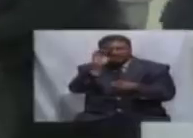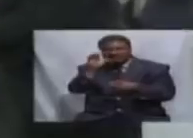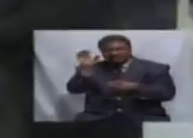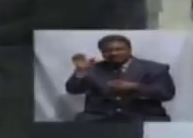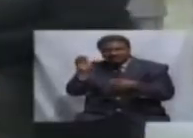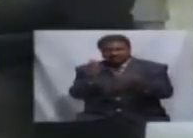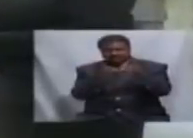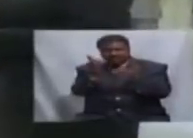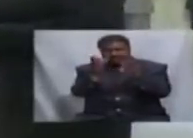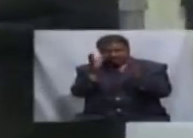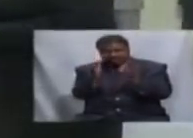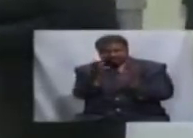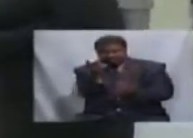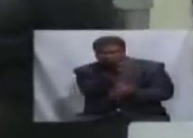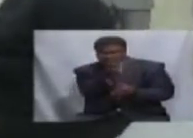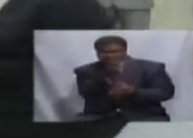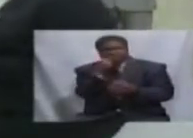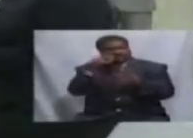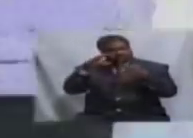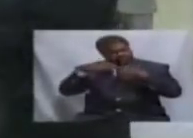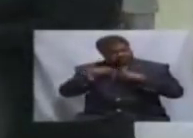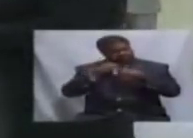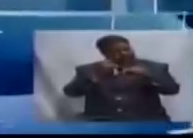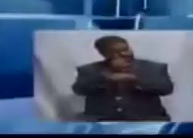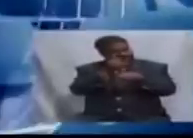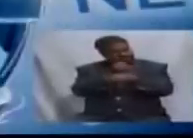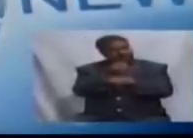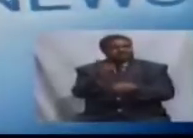Zachariah Piri to embrace criticism.